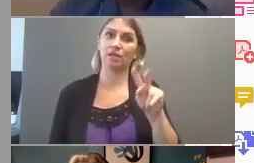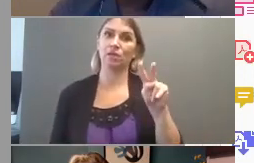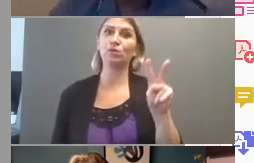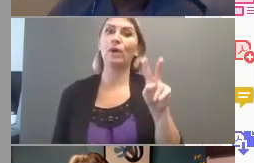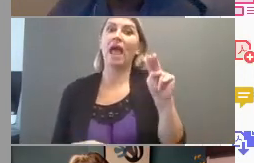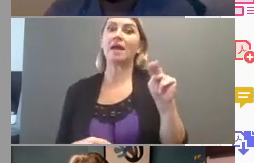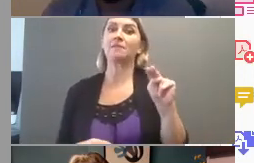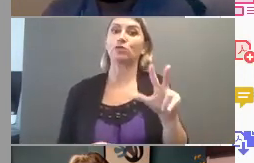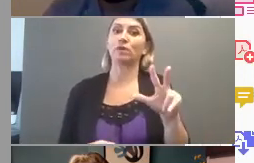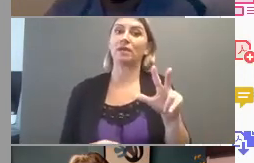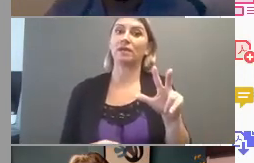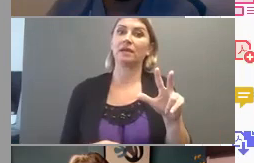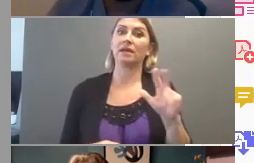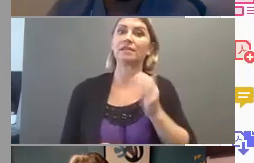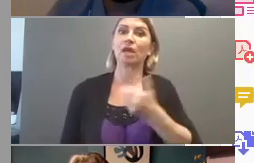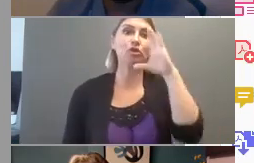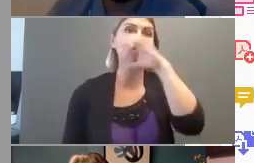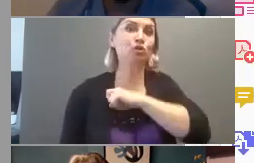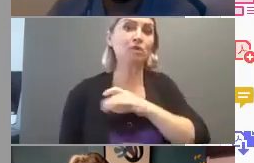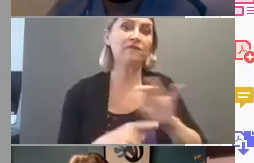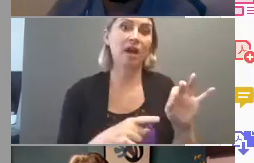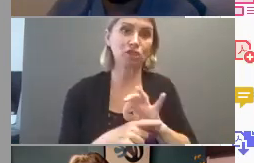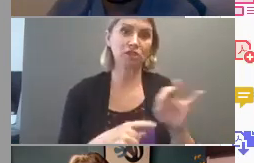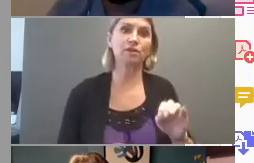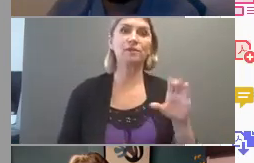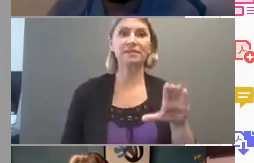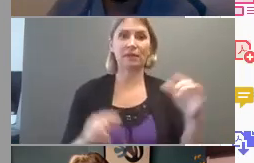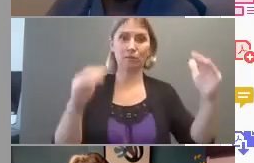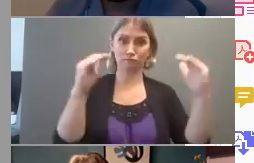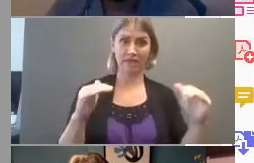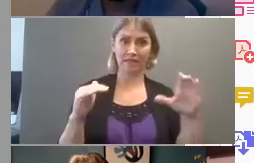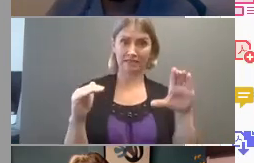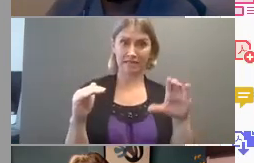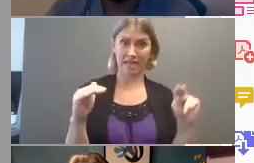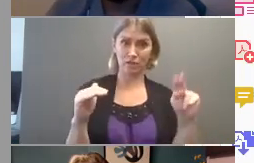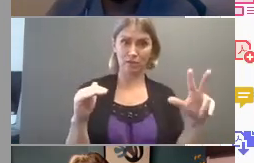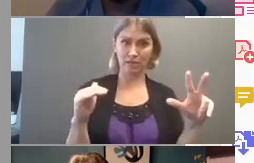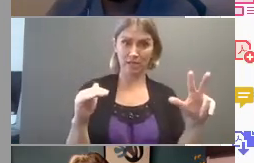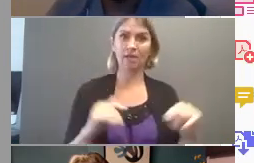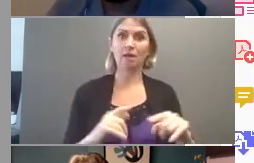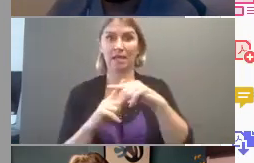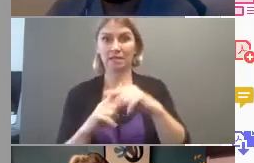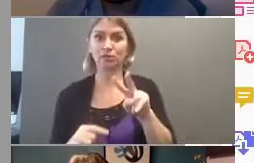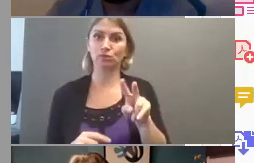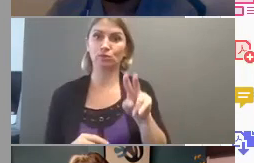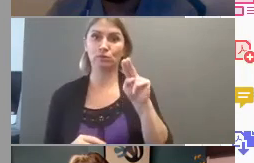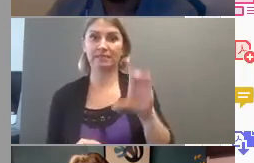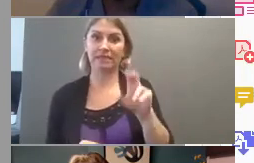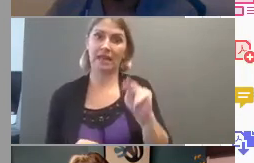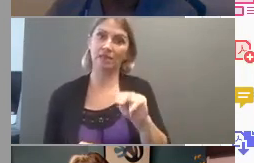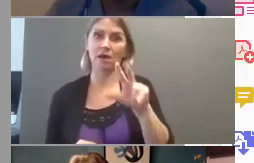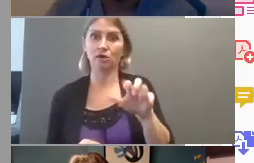with our assumed functions. So we have Cn by 3 log n by 3 plus of 2Cn by 3 log 2n by